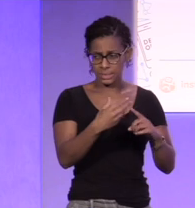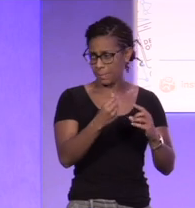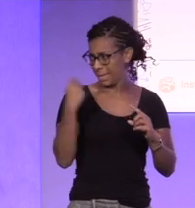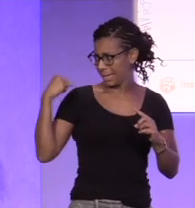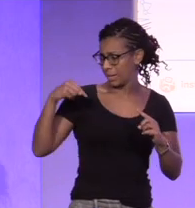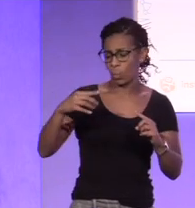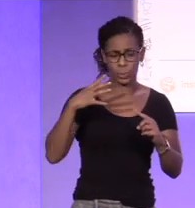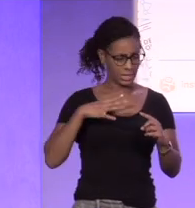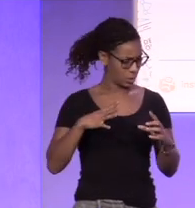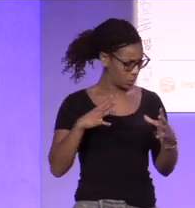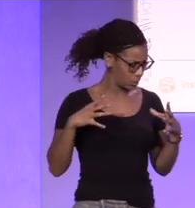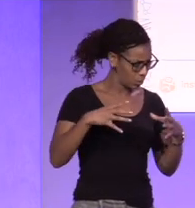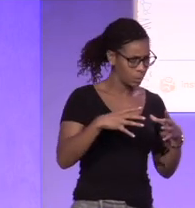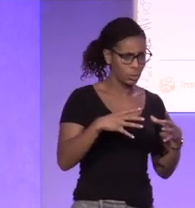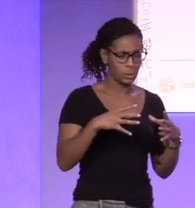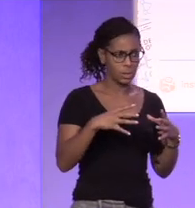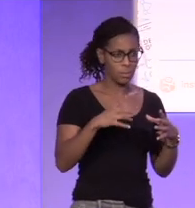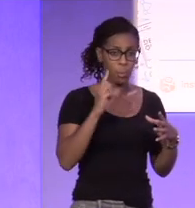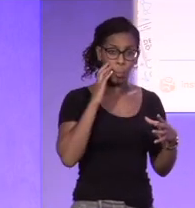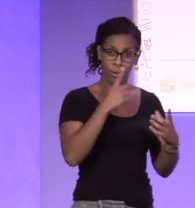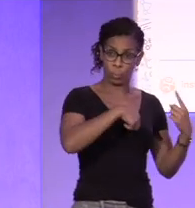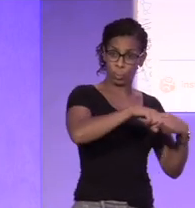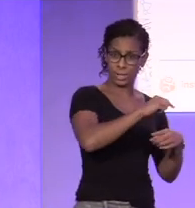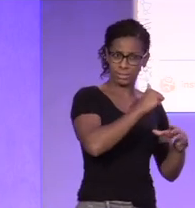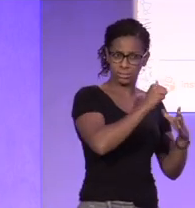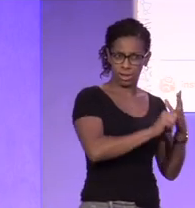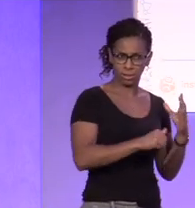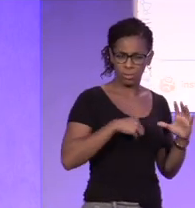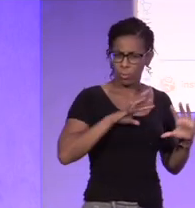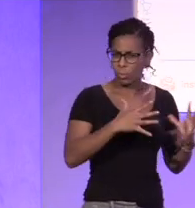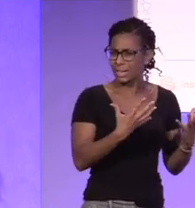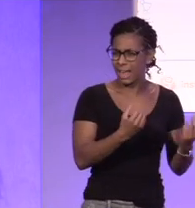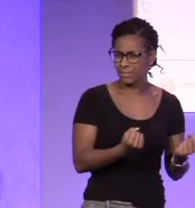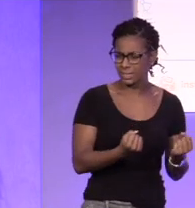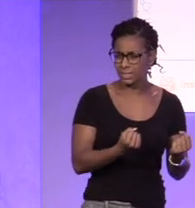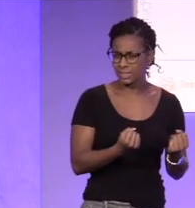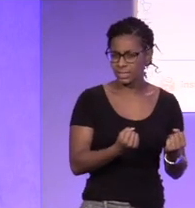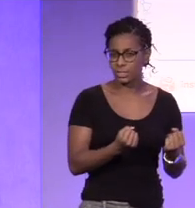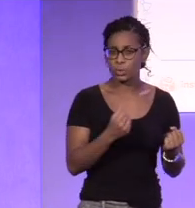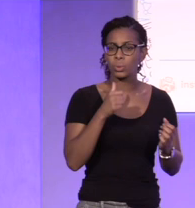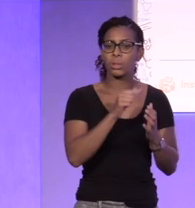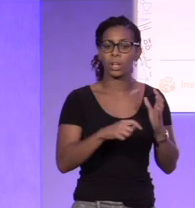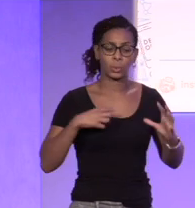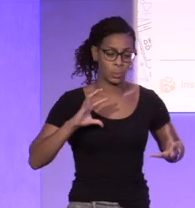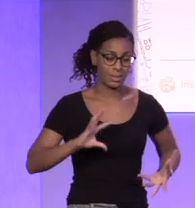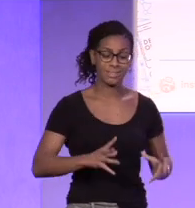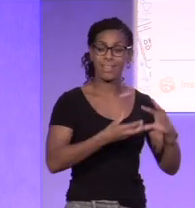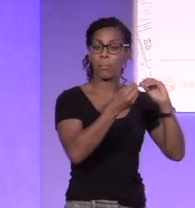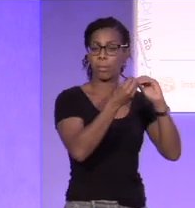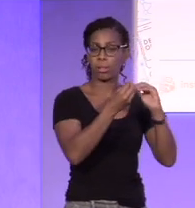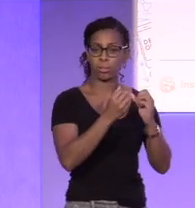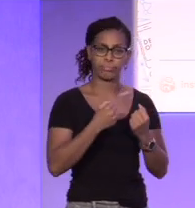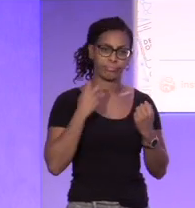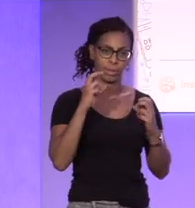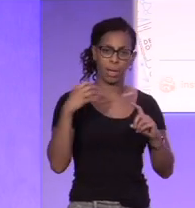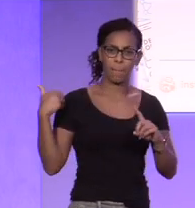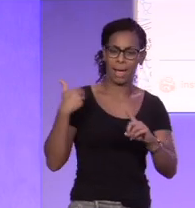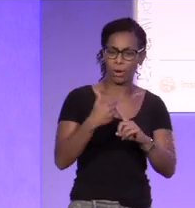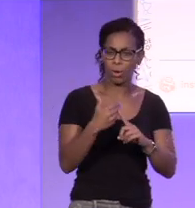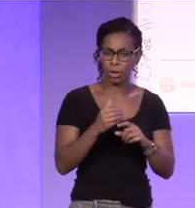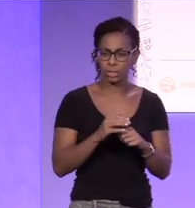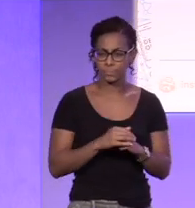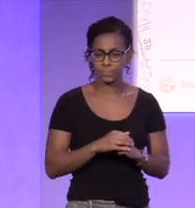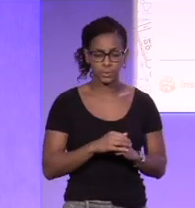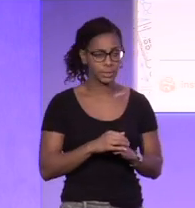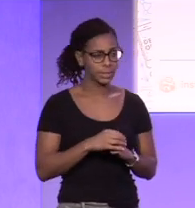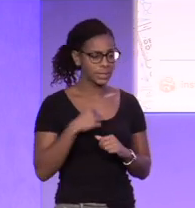on. But we didn't have that when we started. So we started to assemble our backlog. And we started to look at all the work that was